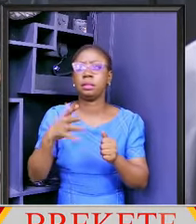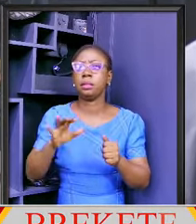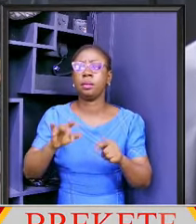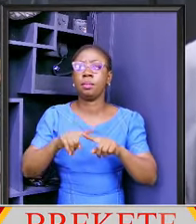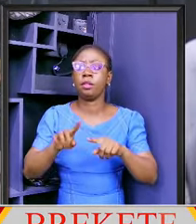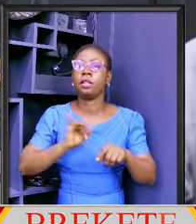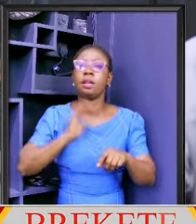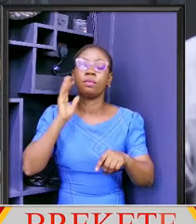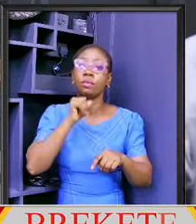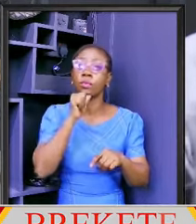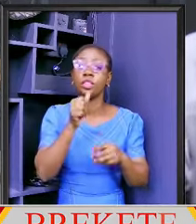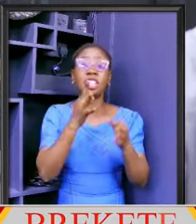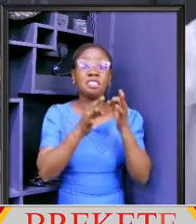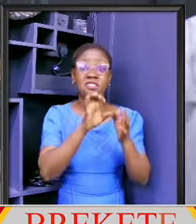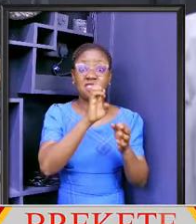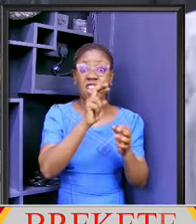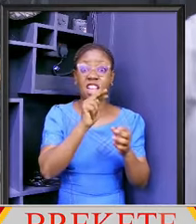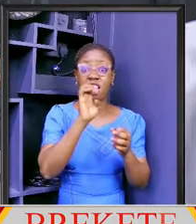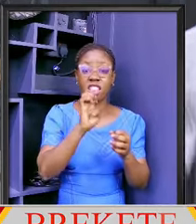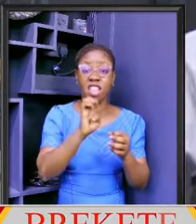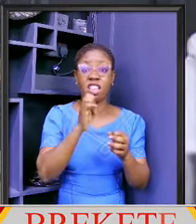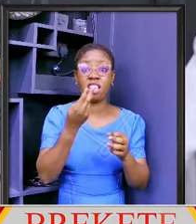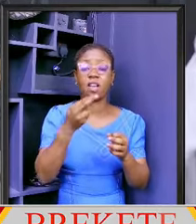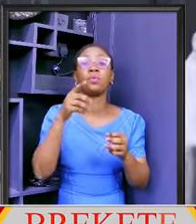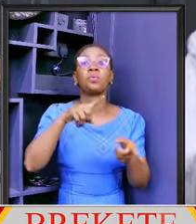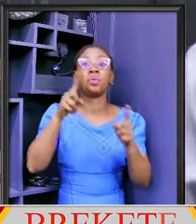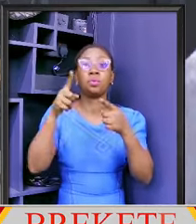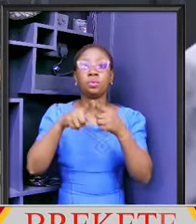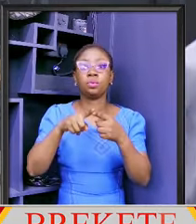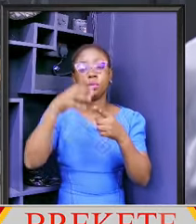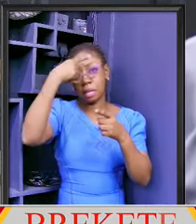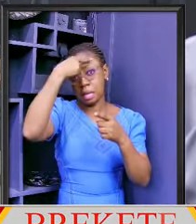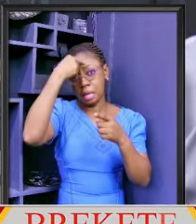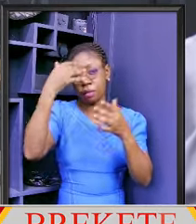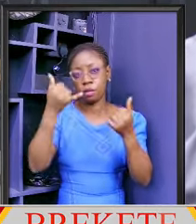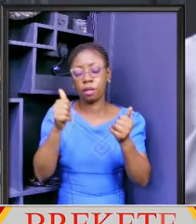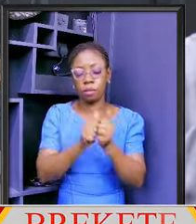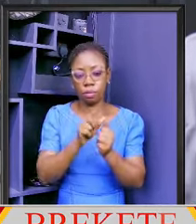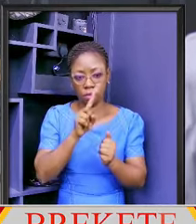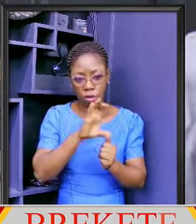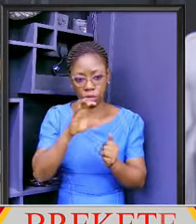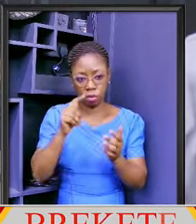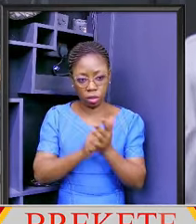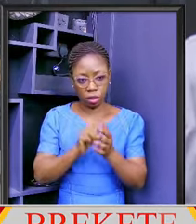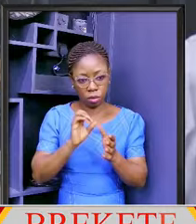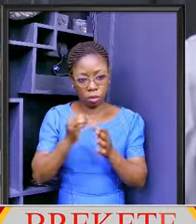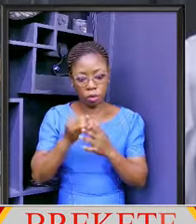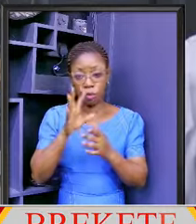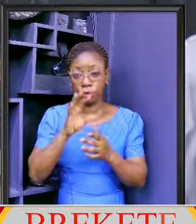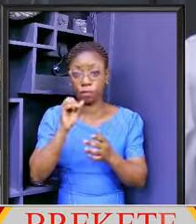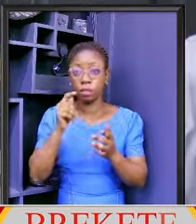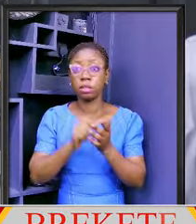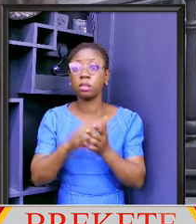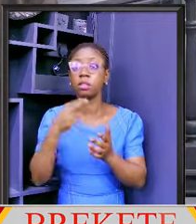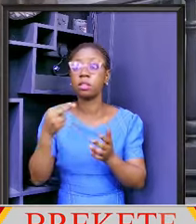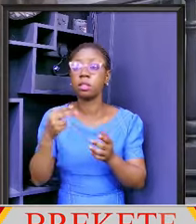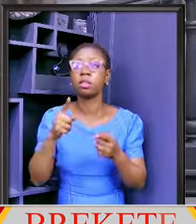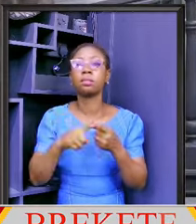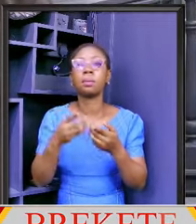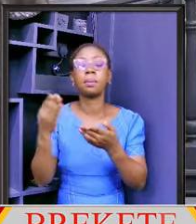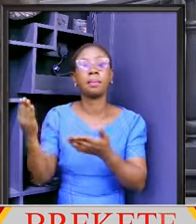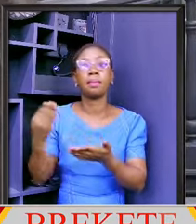now with maybe 100,000 naira or 50,000 naira to go and buy